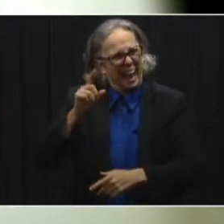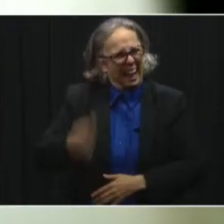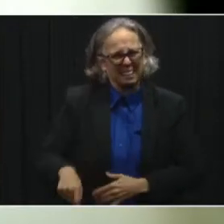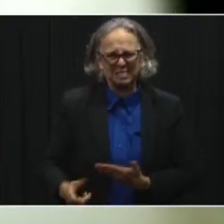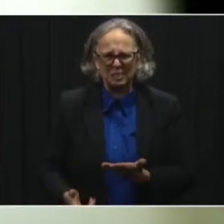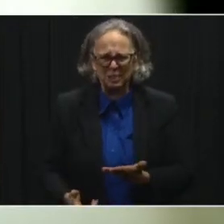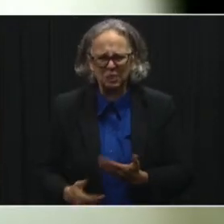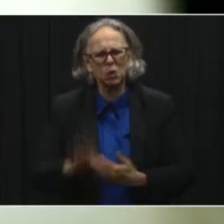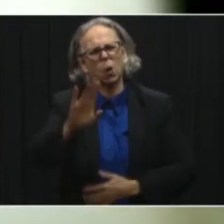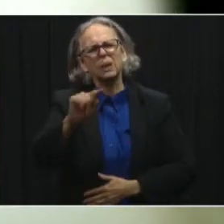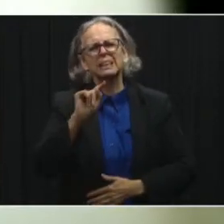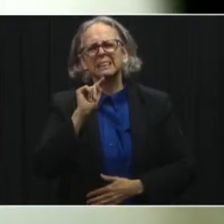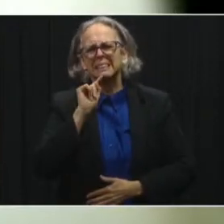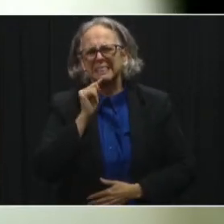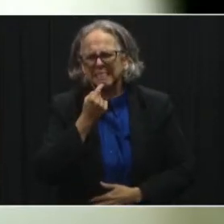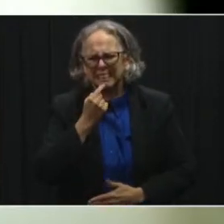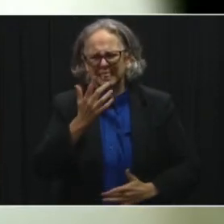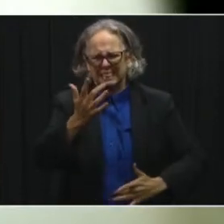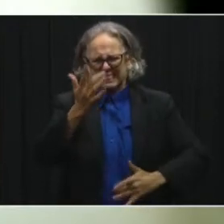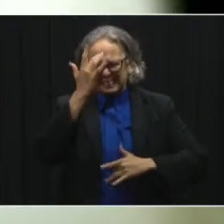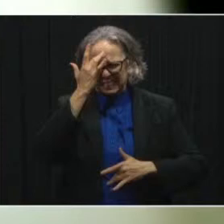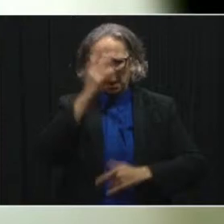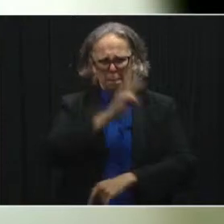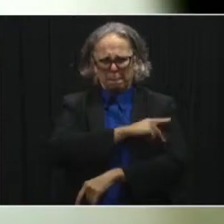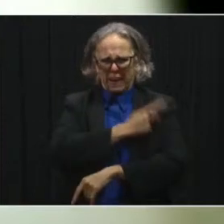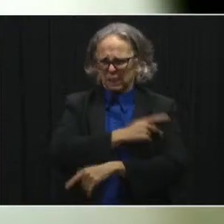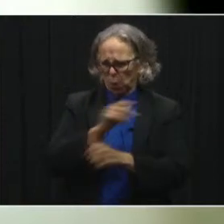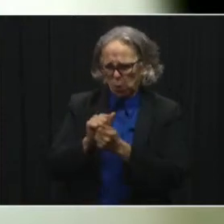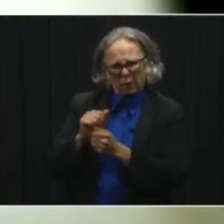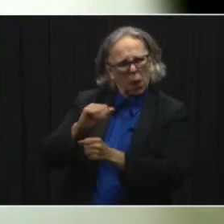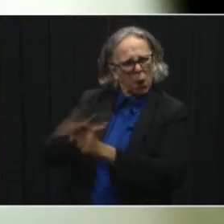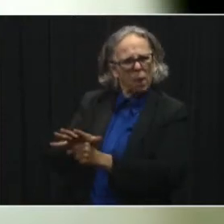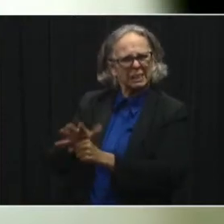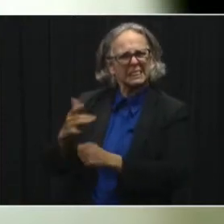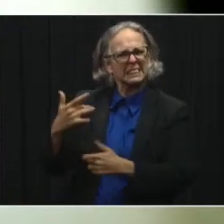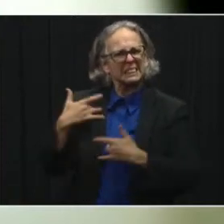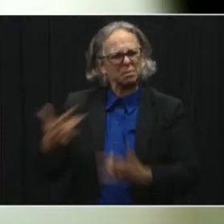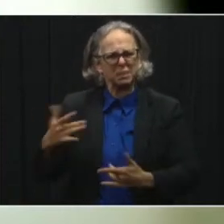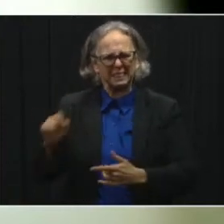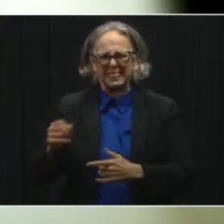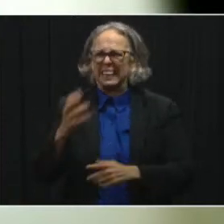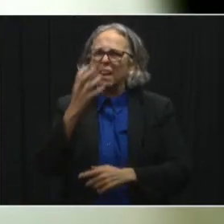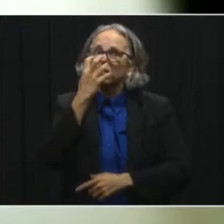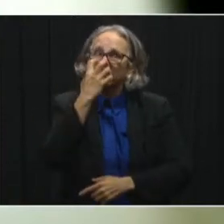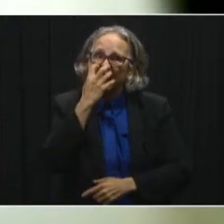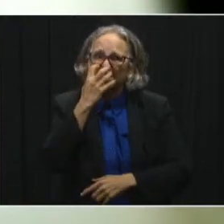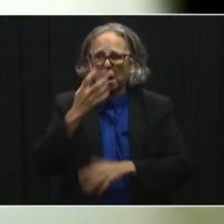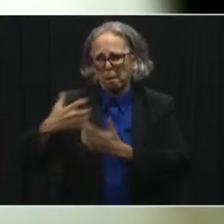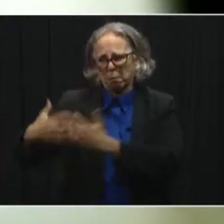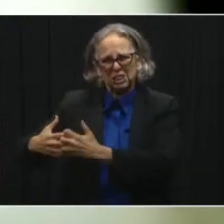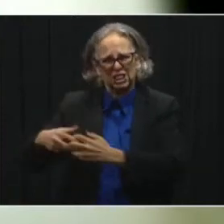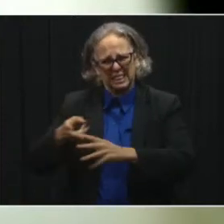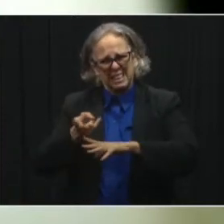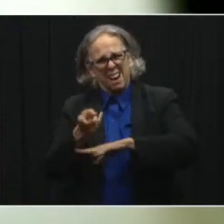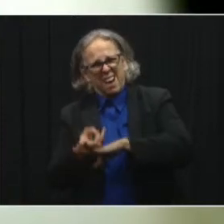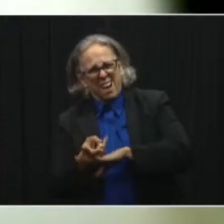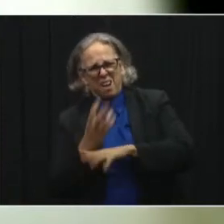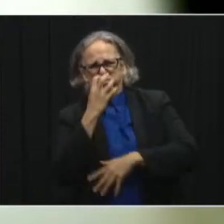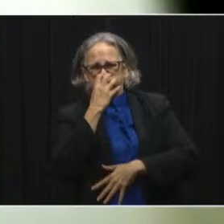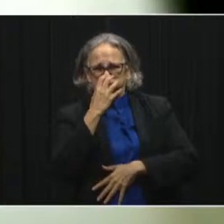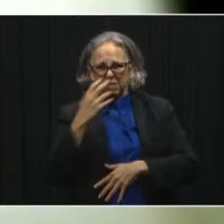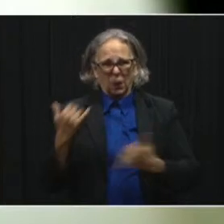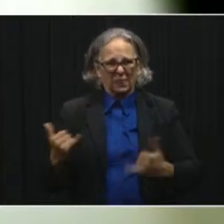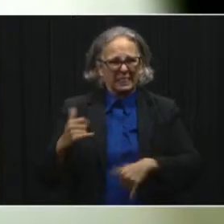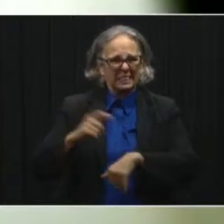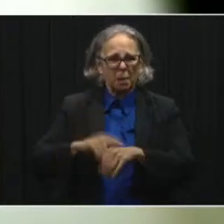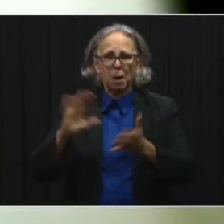patient with COVID will routinely be on a ventilator, and that's no different now. They're sicker this time. They often